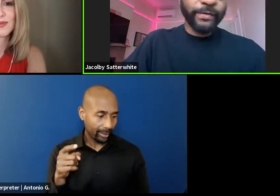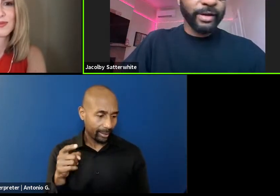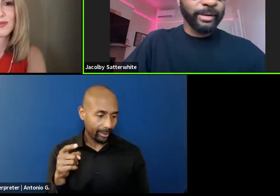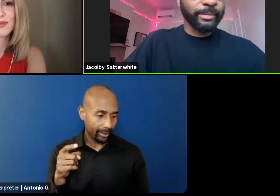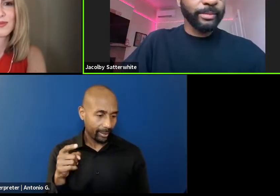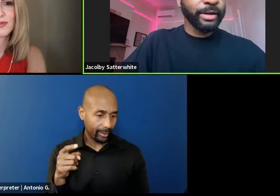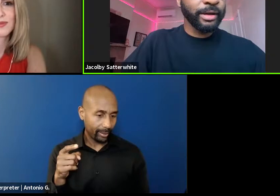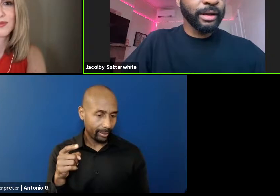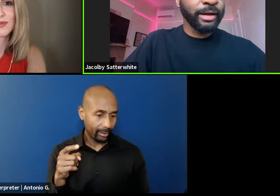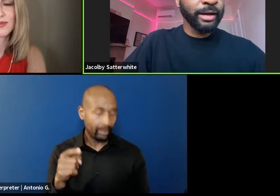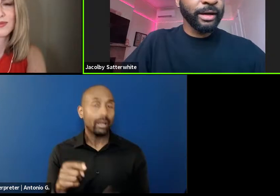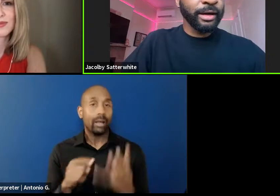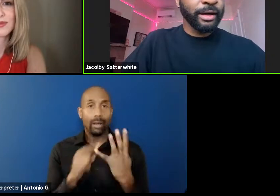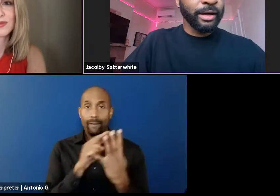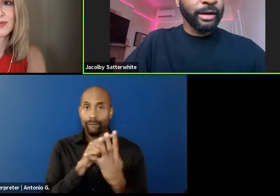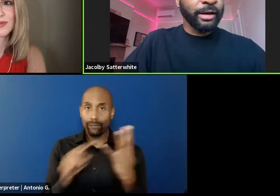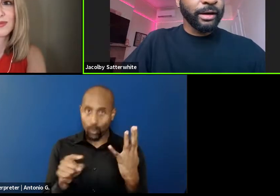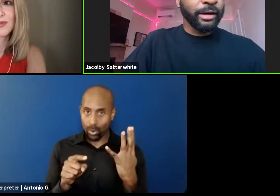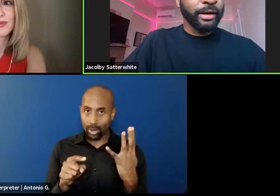4 of them